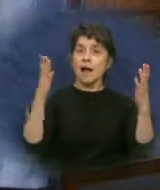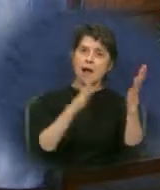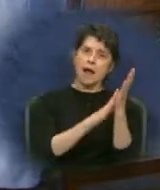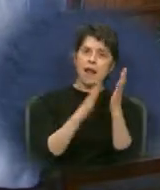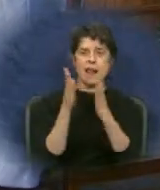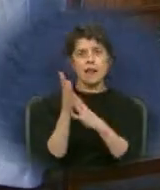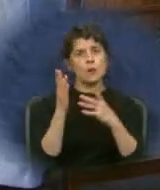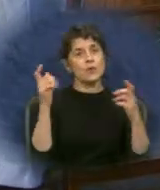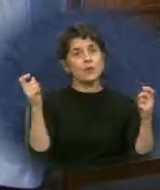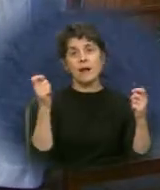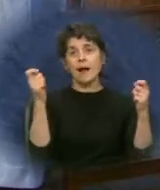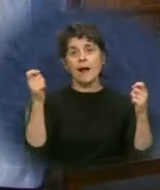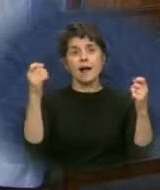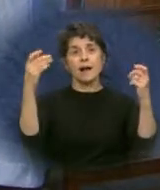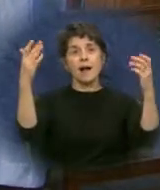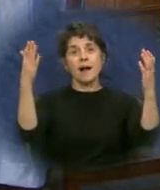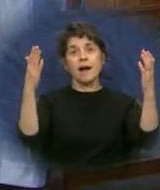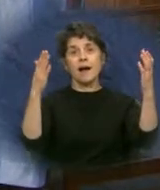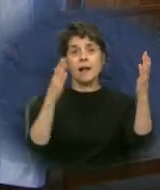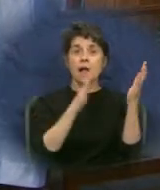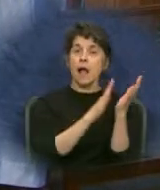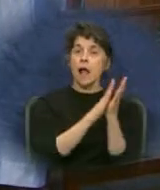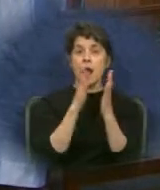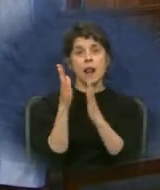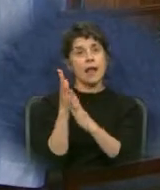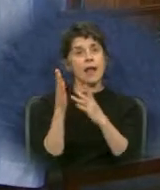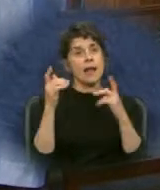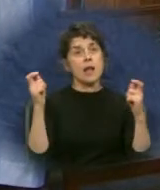Hallelujah, hallelujah,